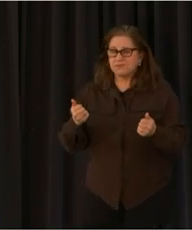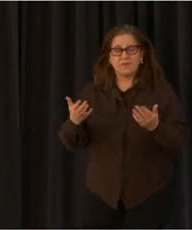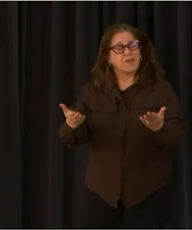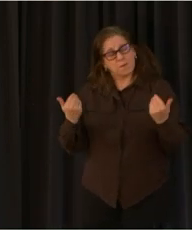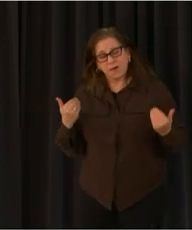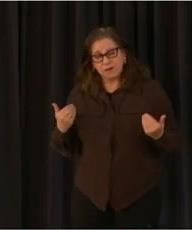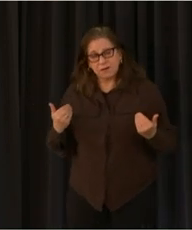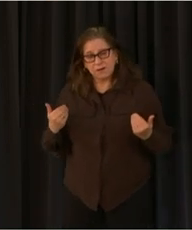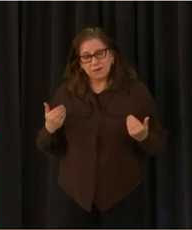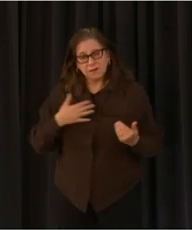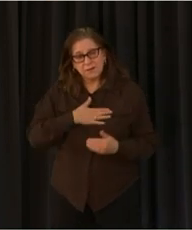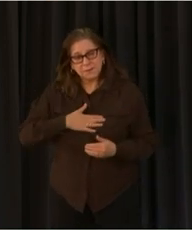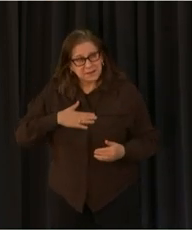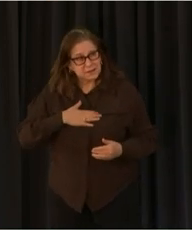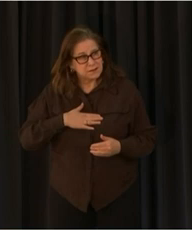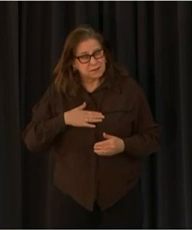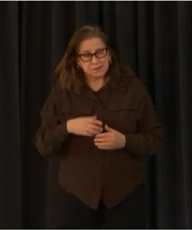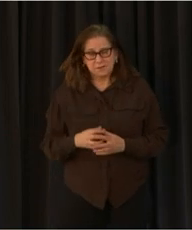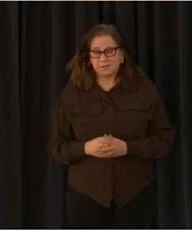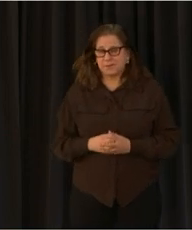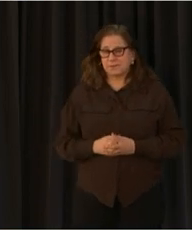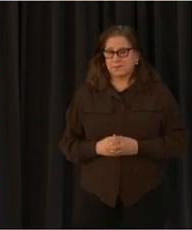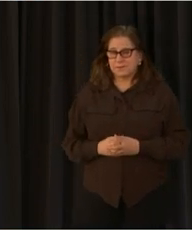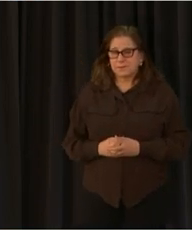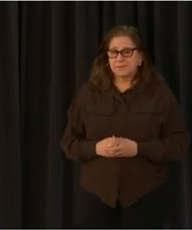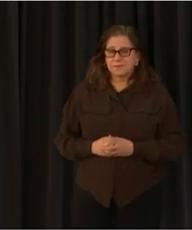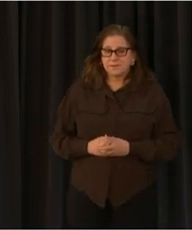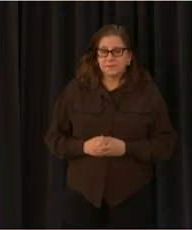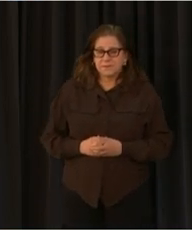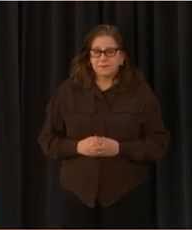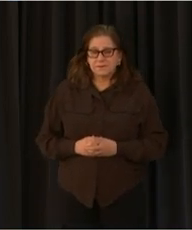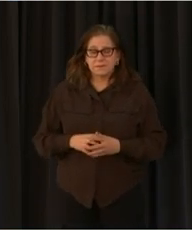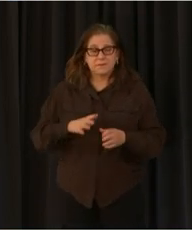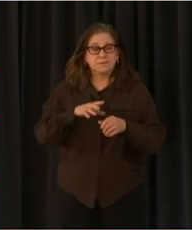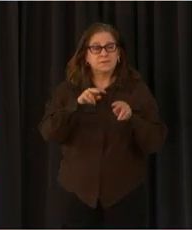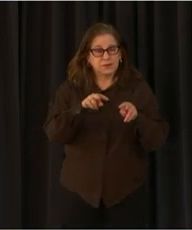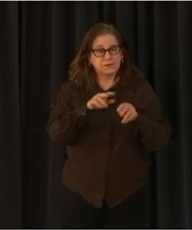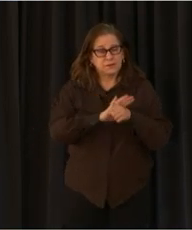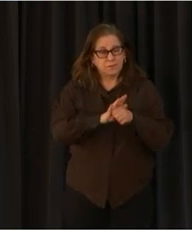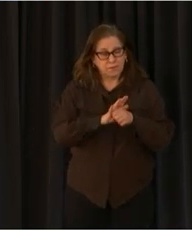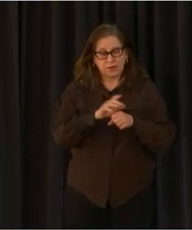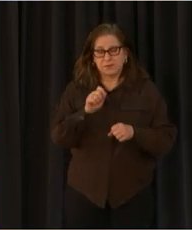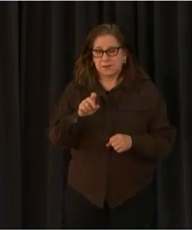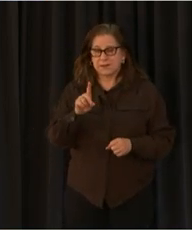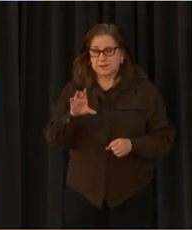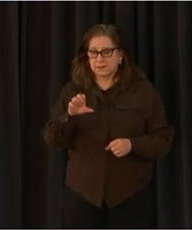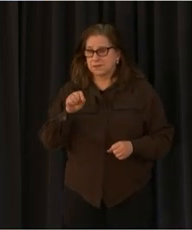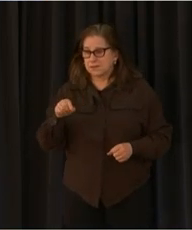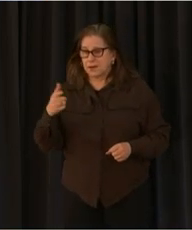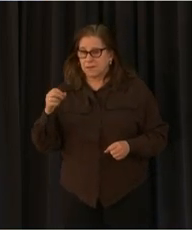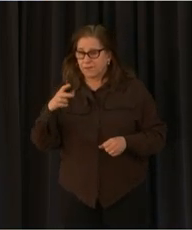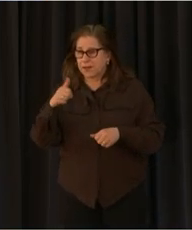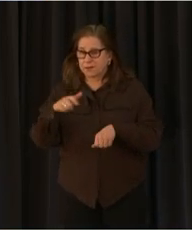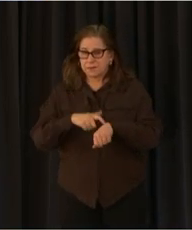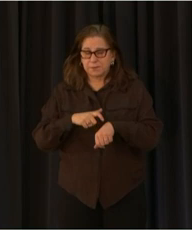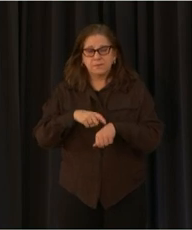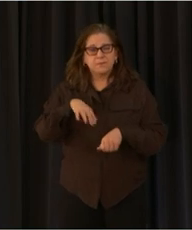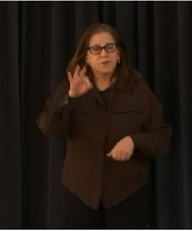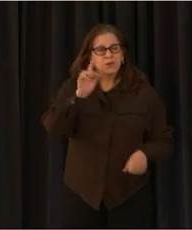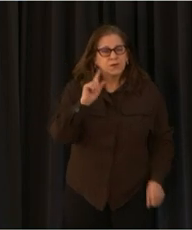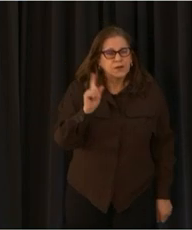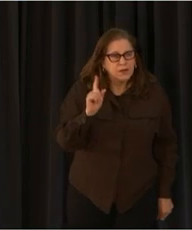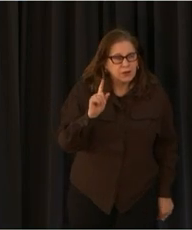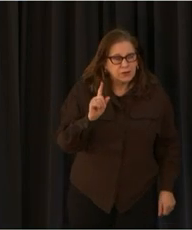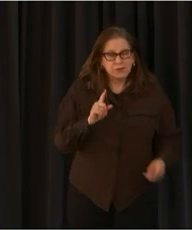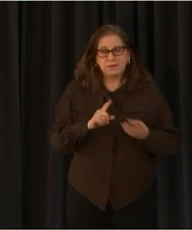home and limit your activities. You can go to coronavirus.dc.gov at any time to see where free testing